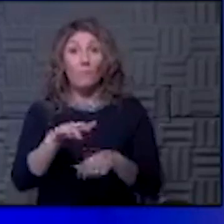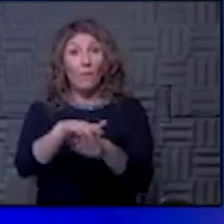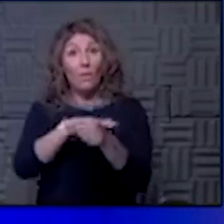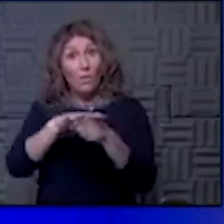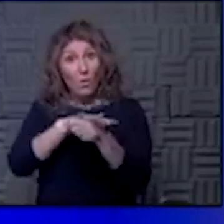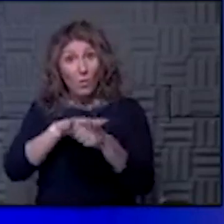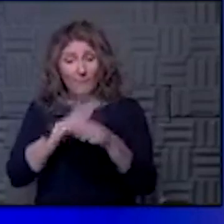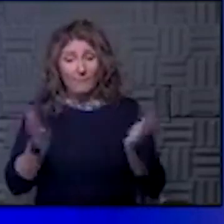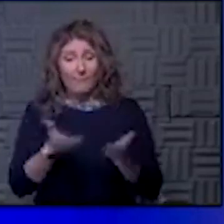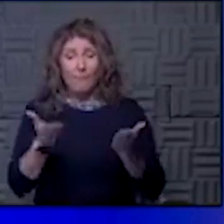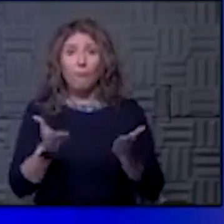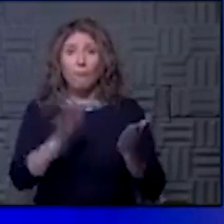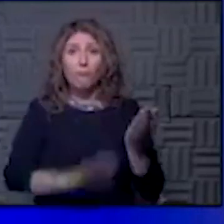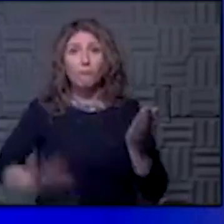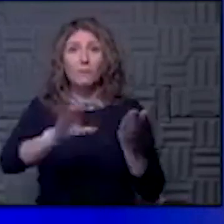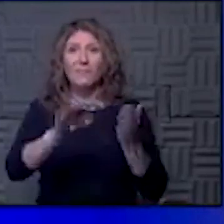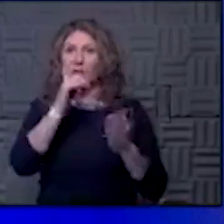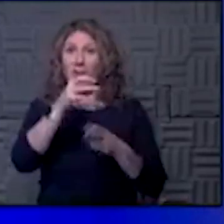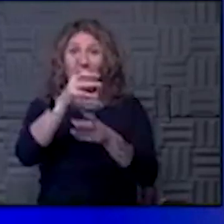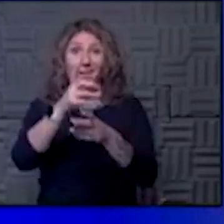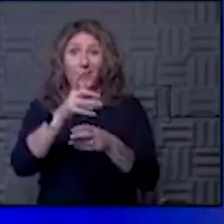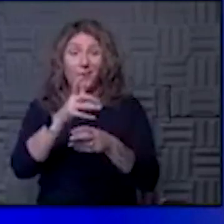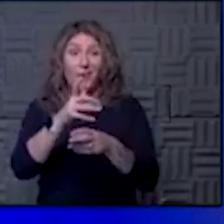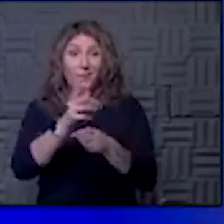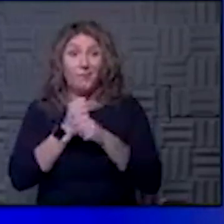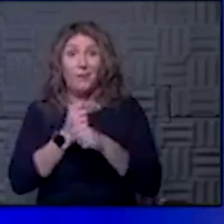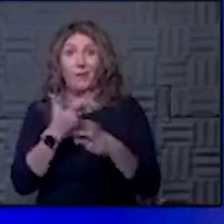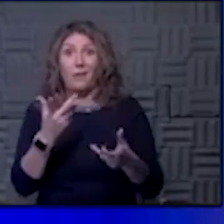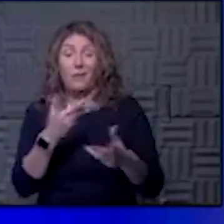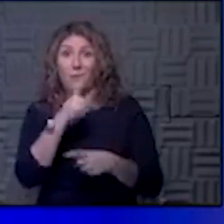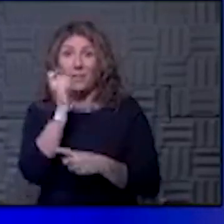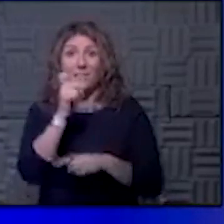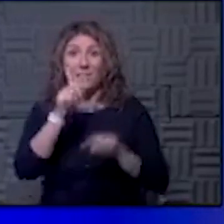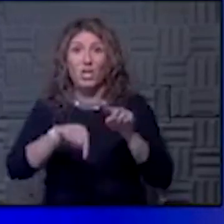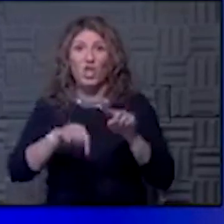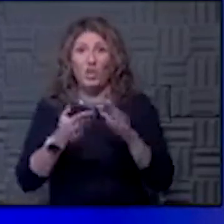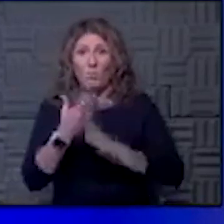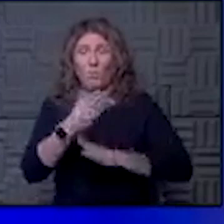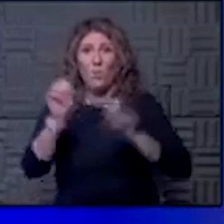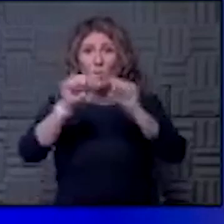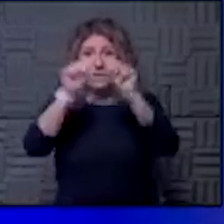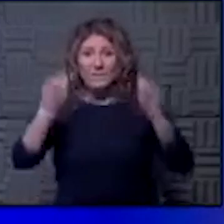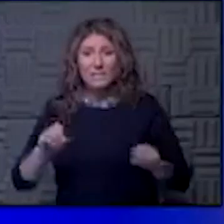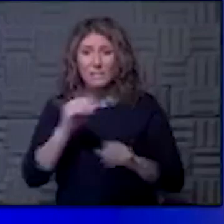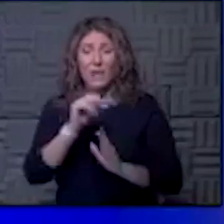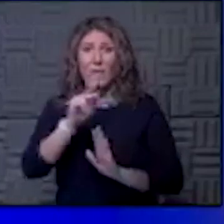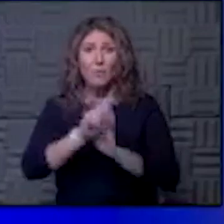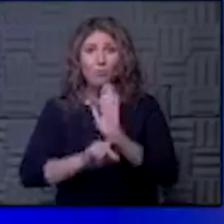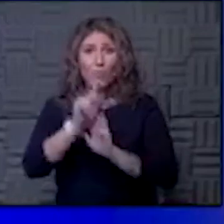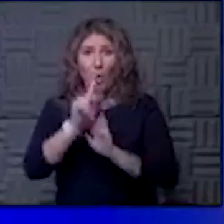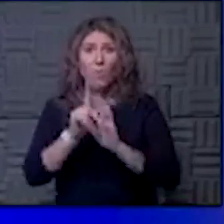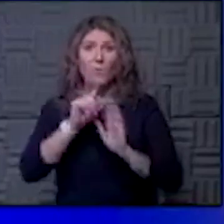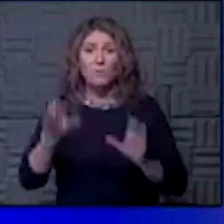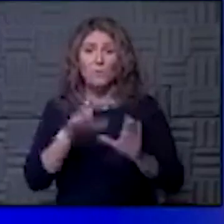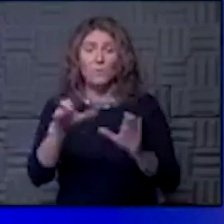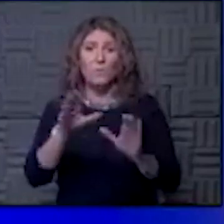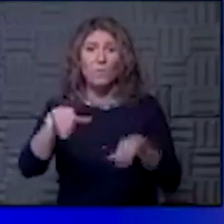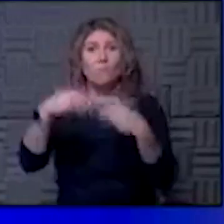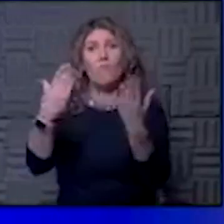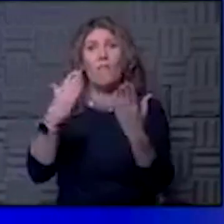within the region that aren't even giving it because they couldn't get through the systems and the protocols to be able to do it. So it is a very